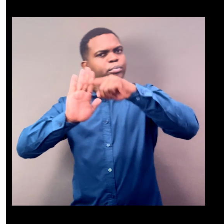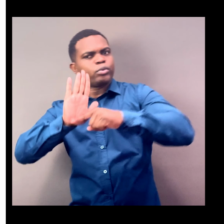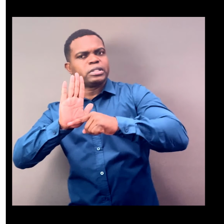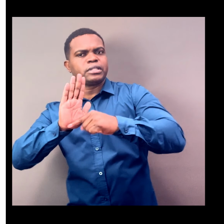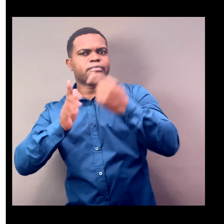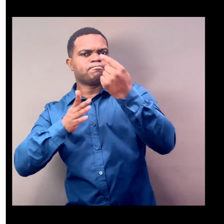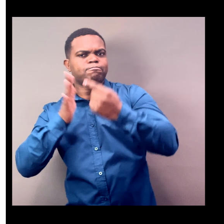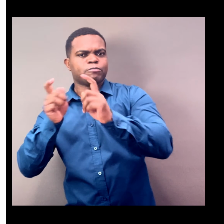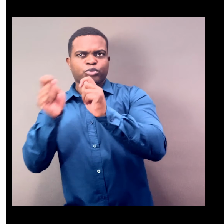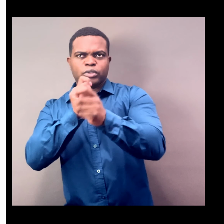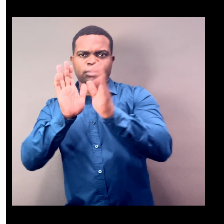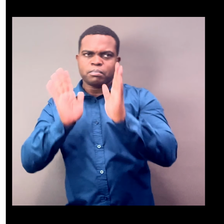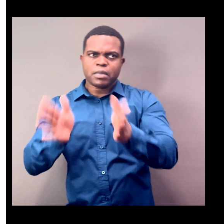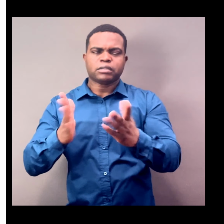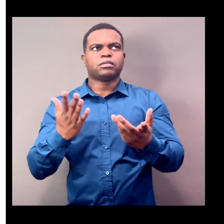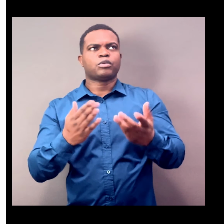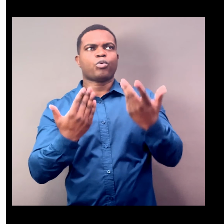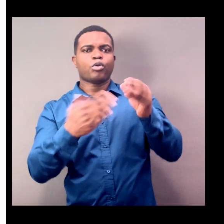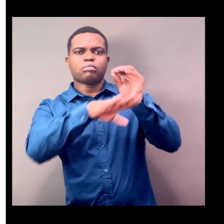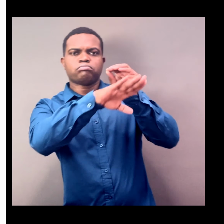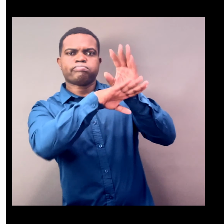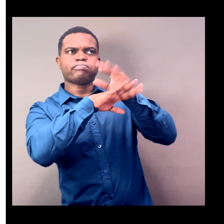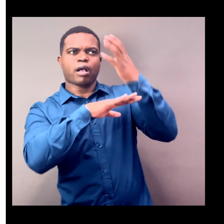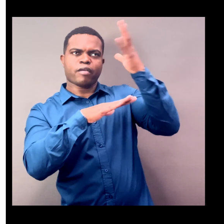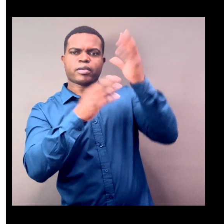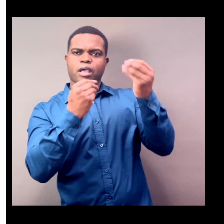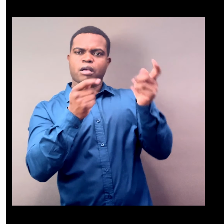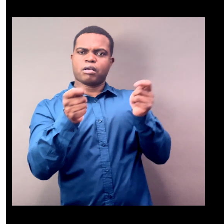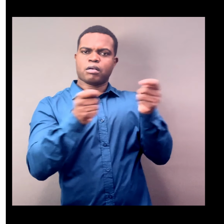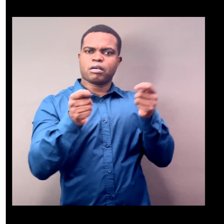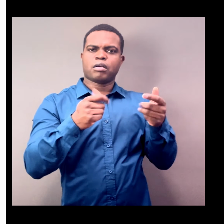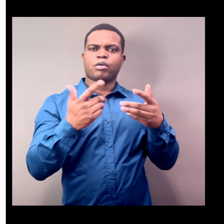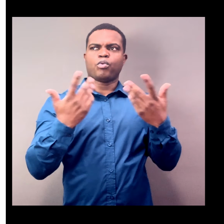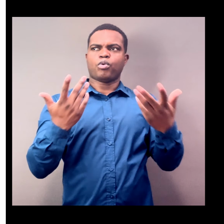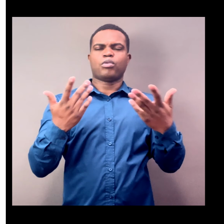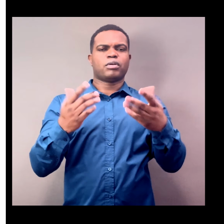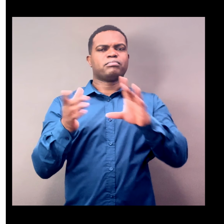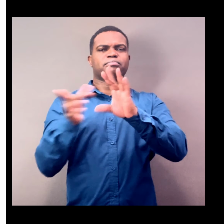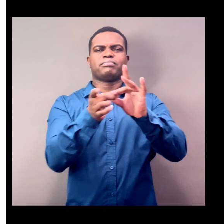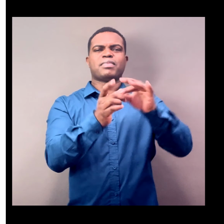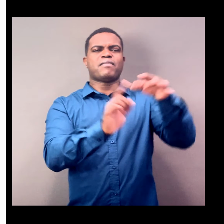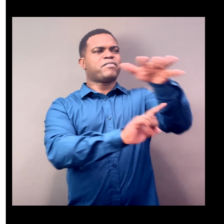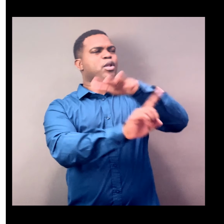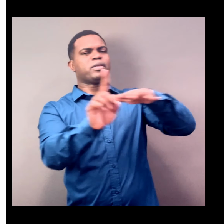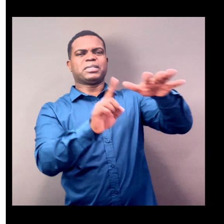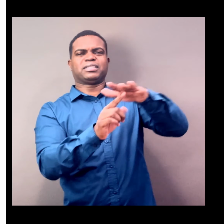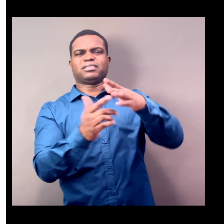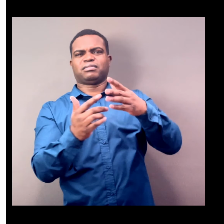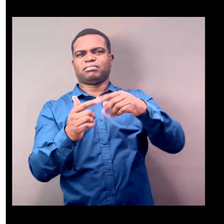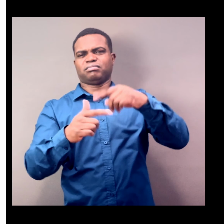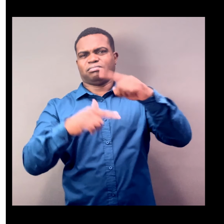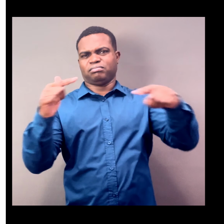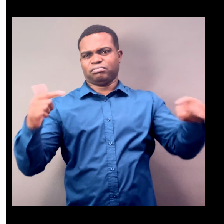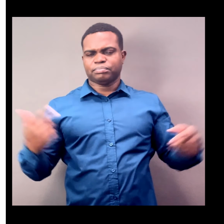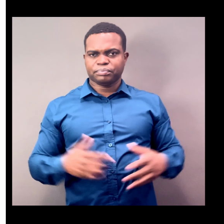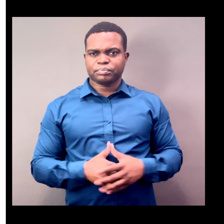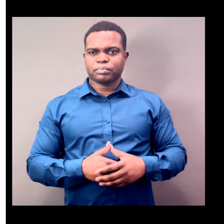you want to influence governance. So if you are coming from the angle of environment, you have